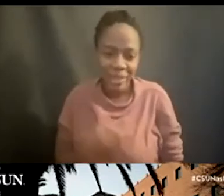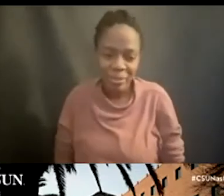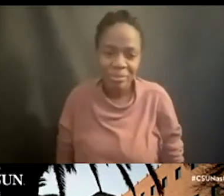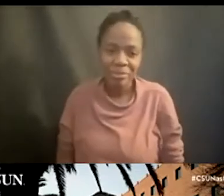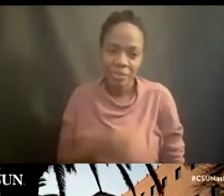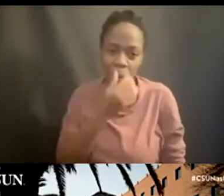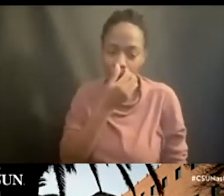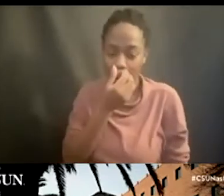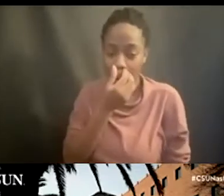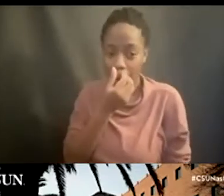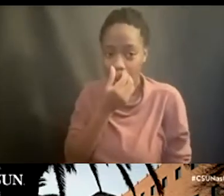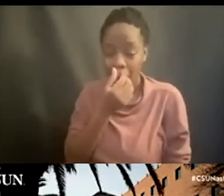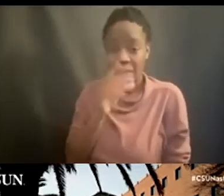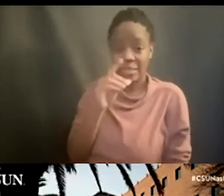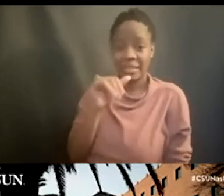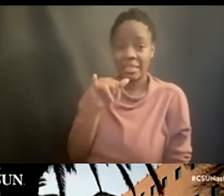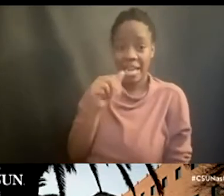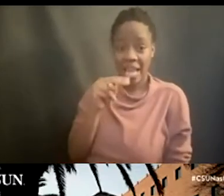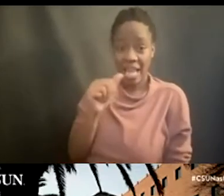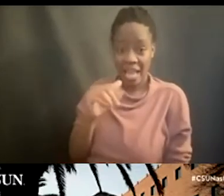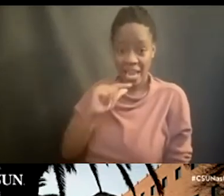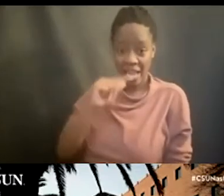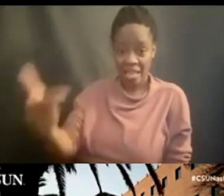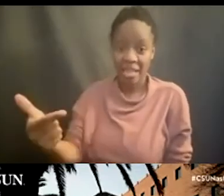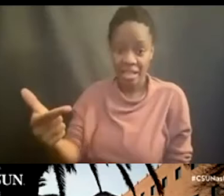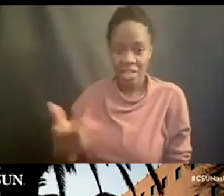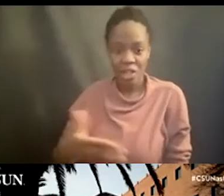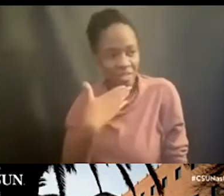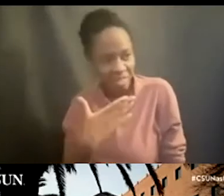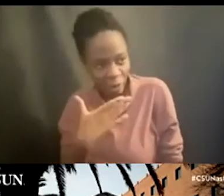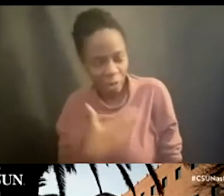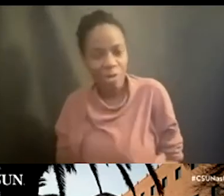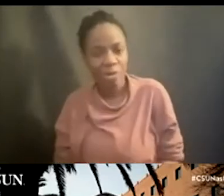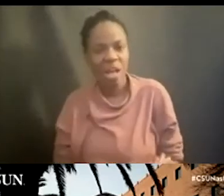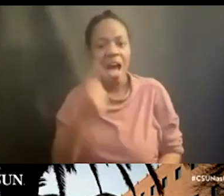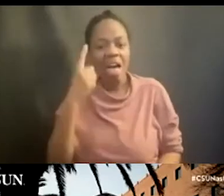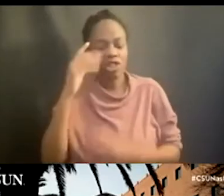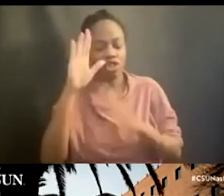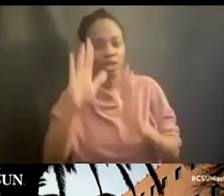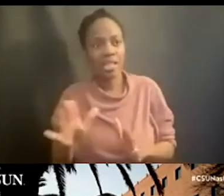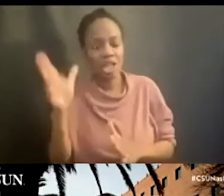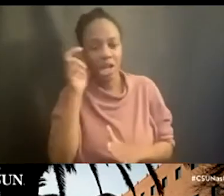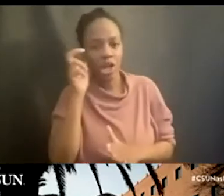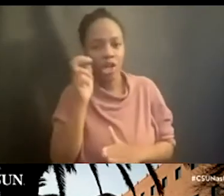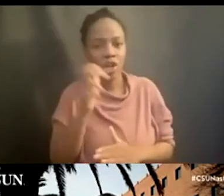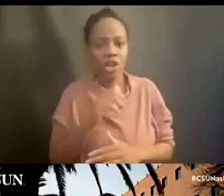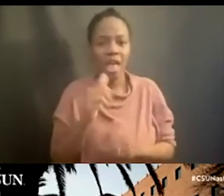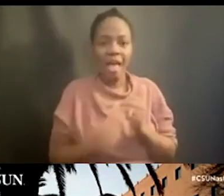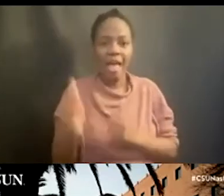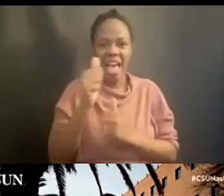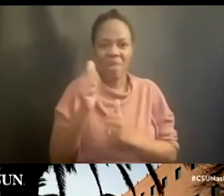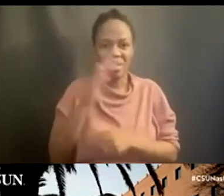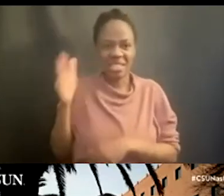Thanks, Marcos. Diana. No, thank you. And I think it's great to hear the administrative side of it, because